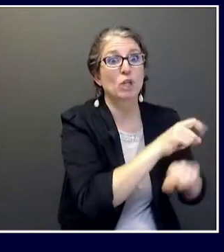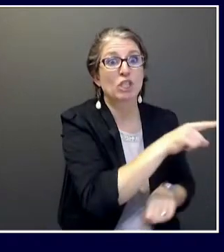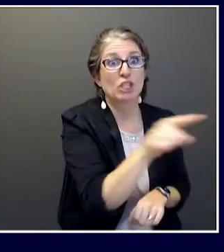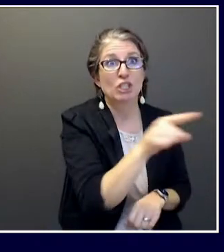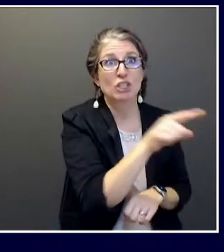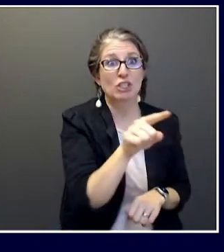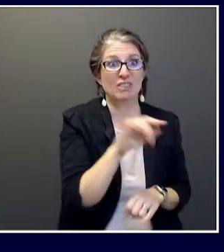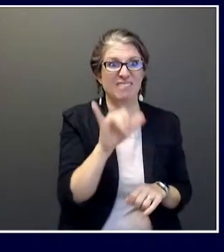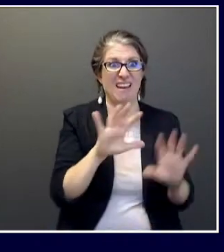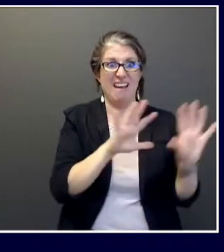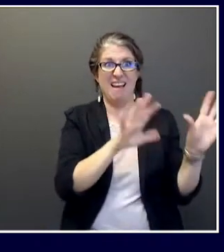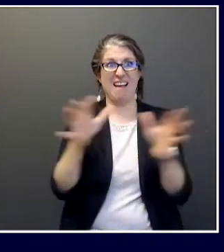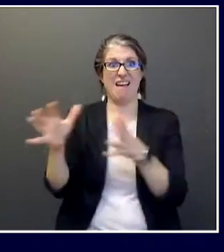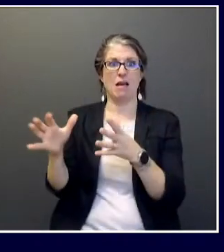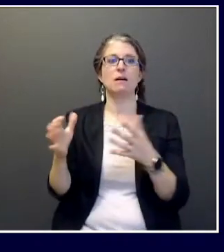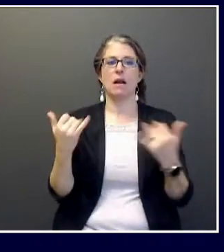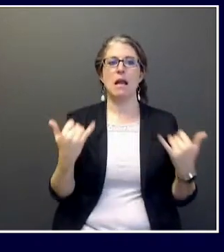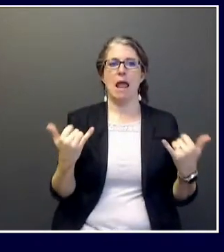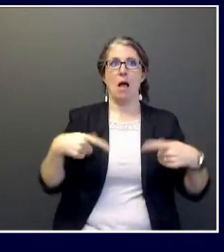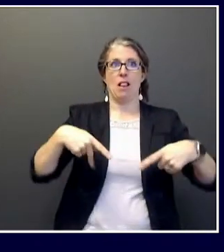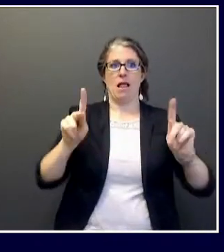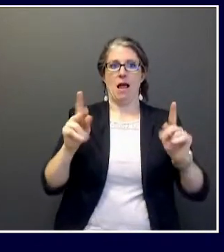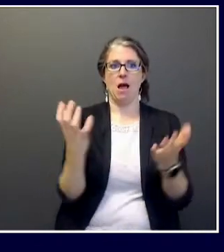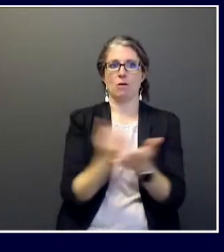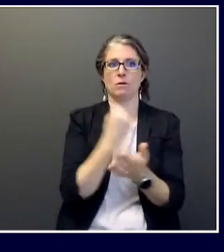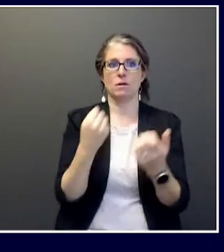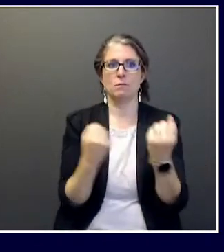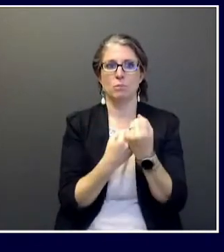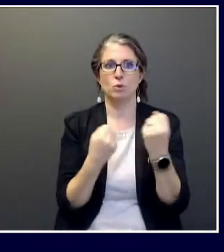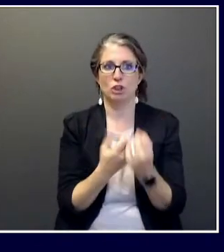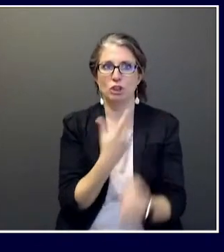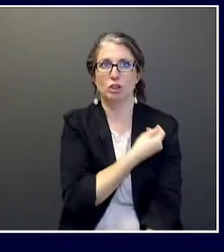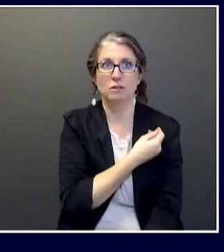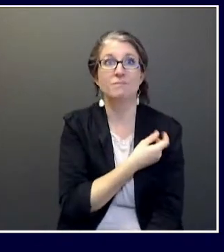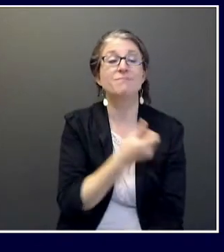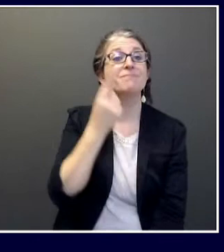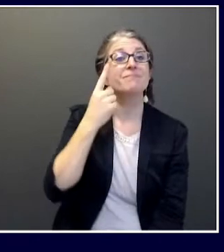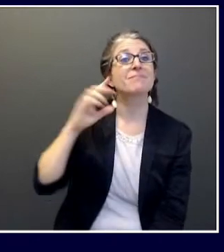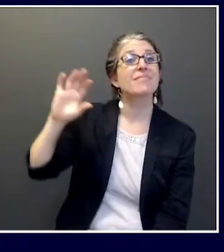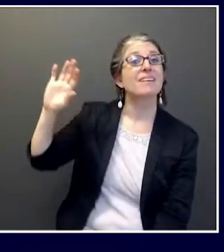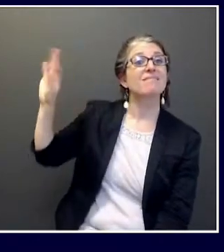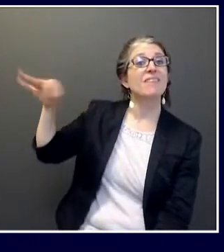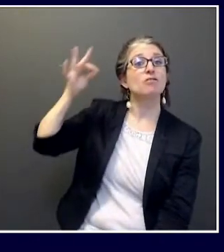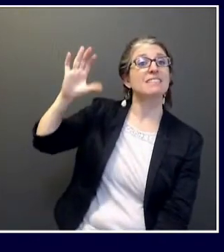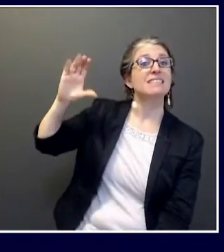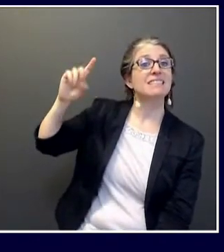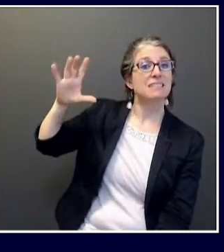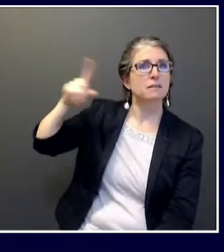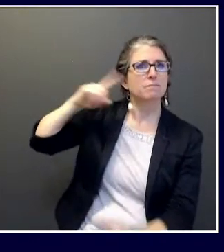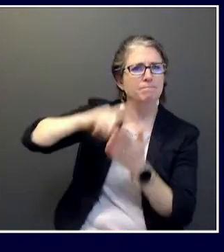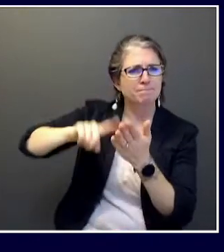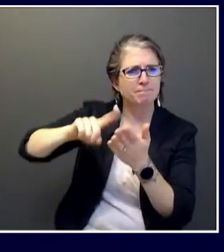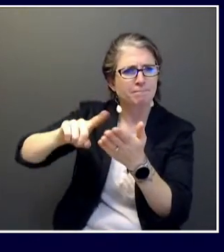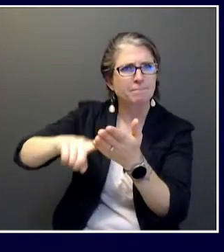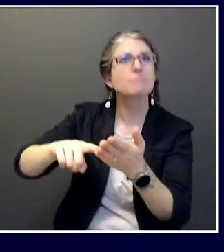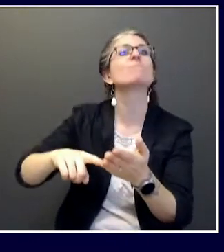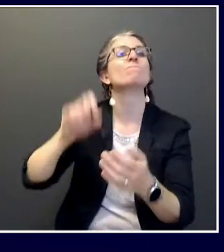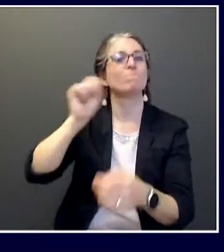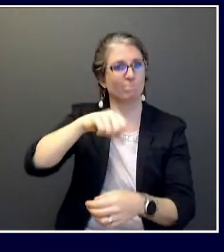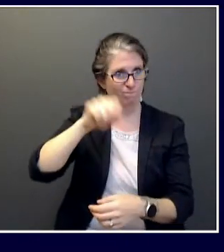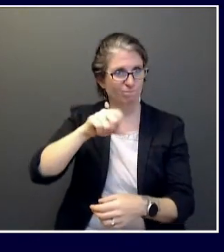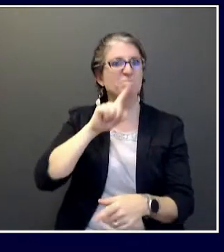CDC does show that the booster of the Pfizer vaccine does just that. It boosts the body's immune system and